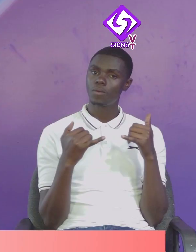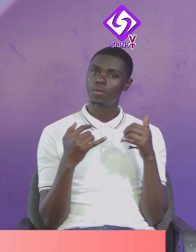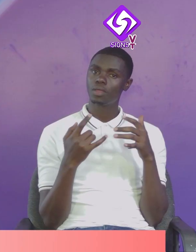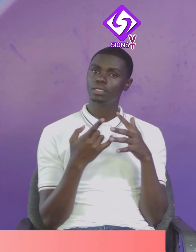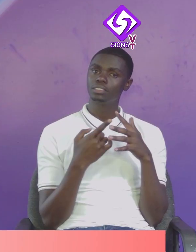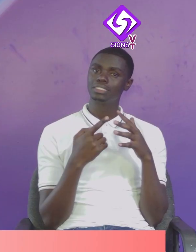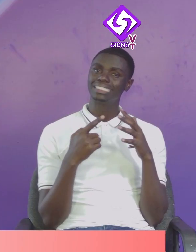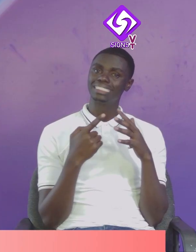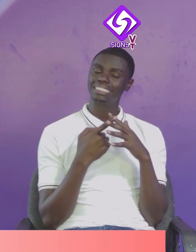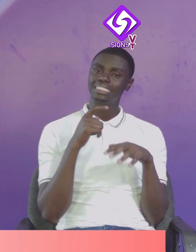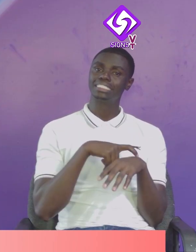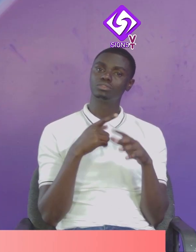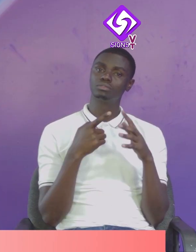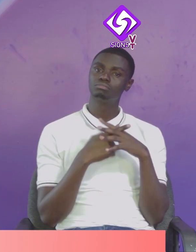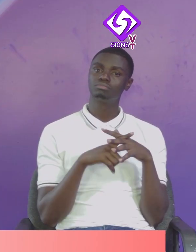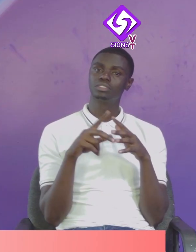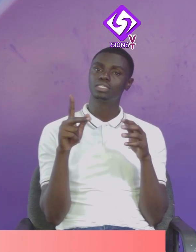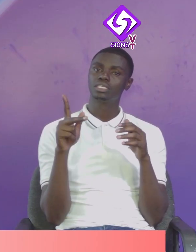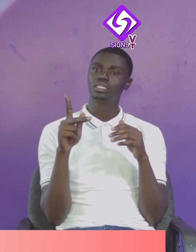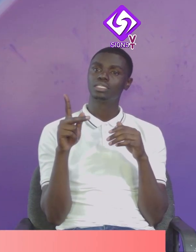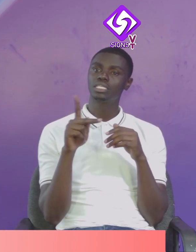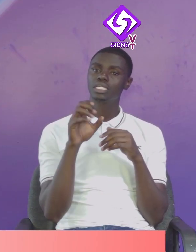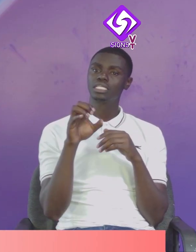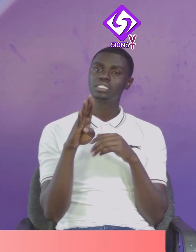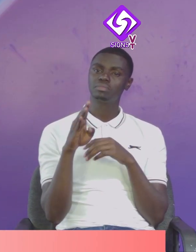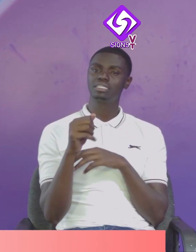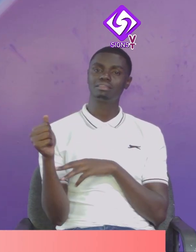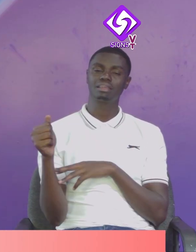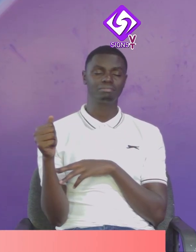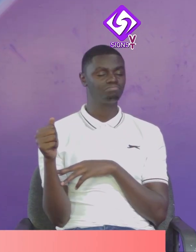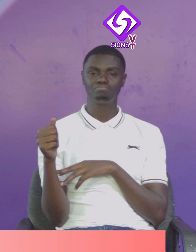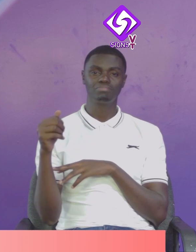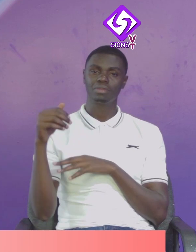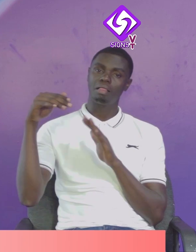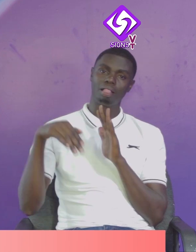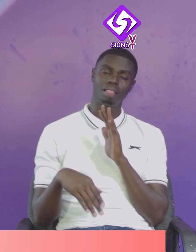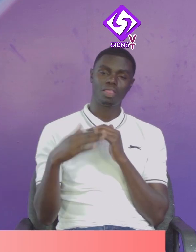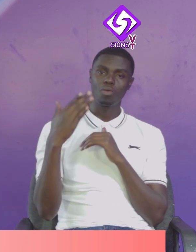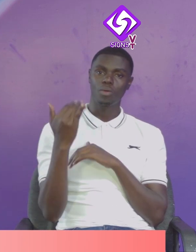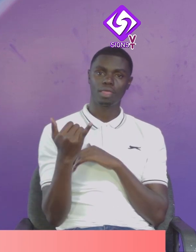we are not seeing the KPL, the KCB side that we are used to, because